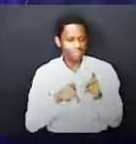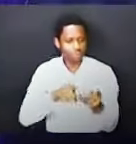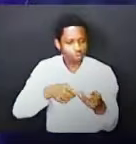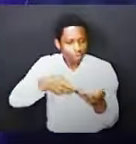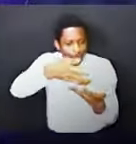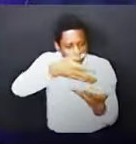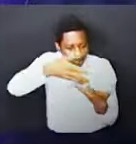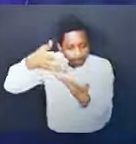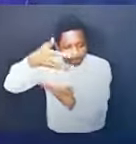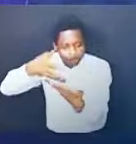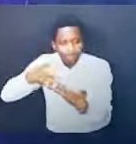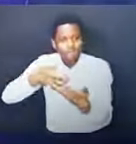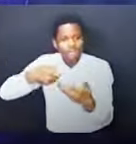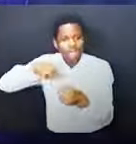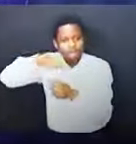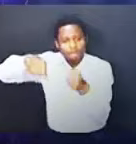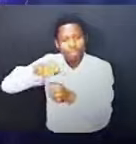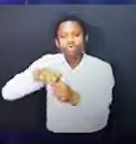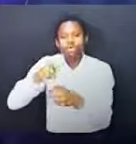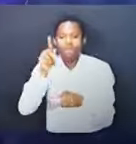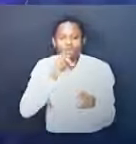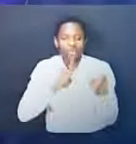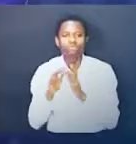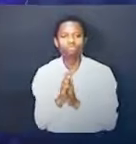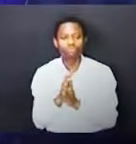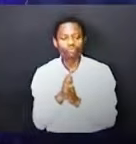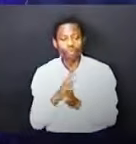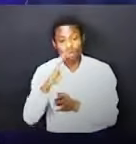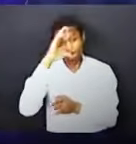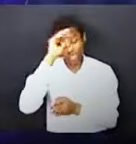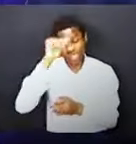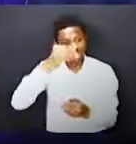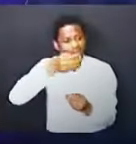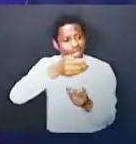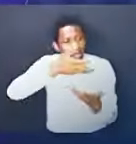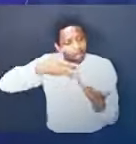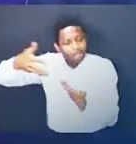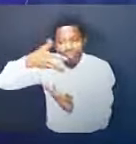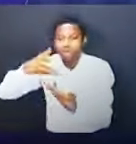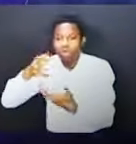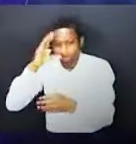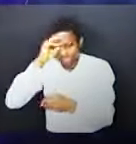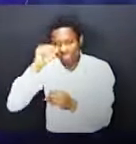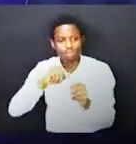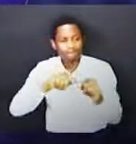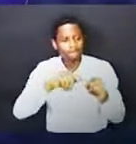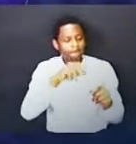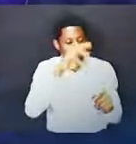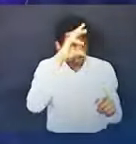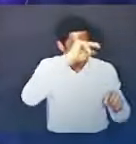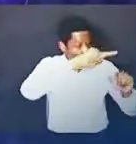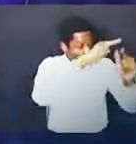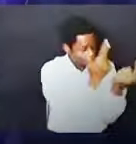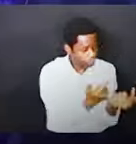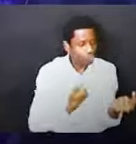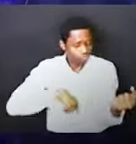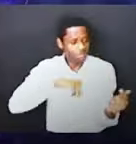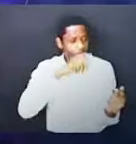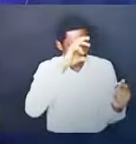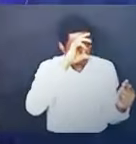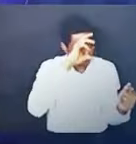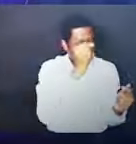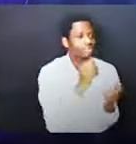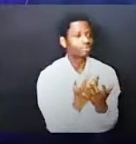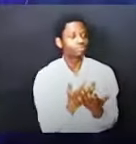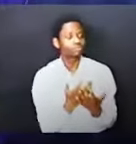ye woni pe kuni na. Na men among the men. Ye nipa anasa merima ye fra emerima ni na. We are women among